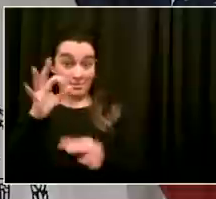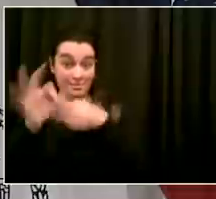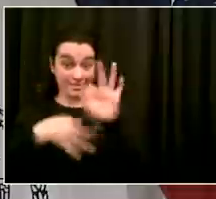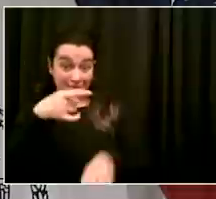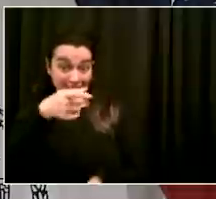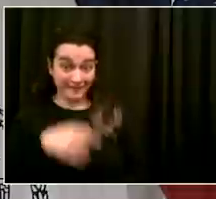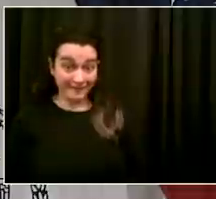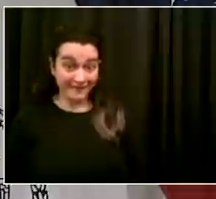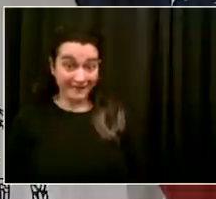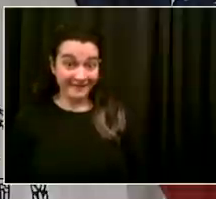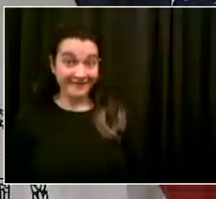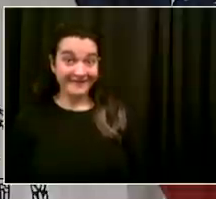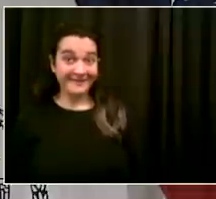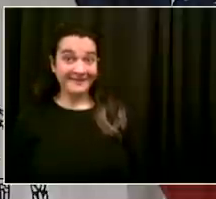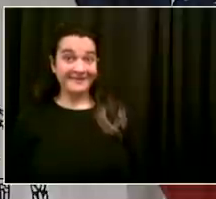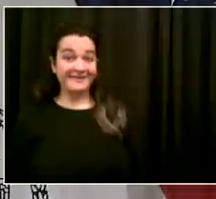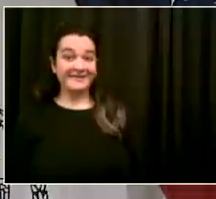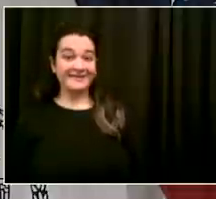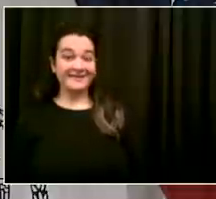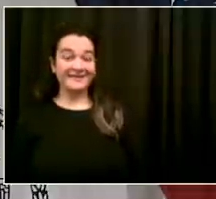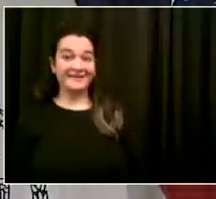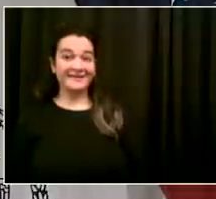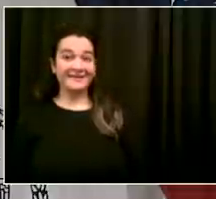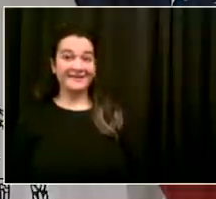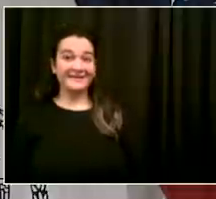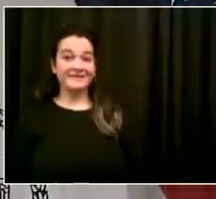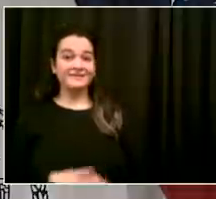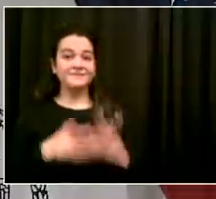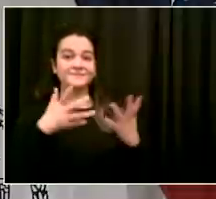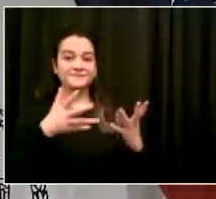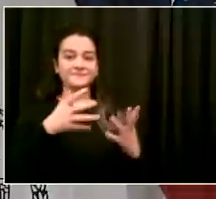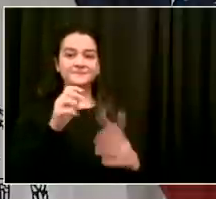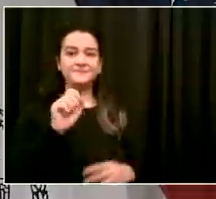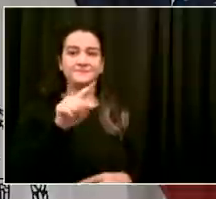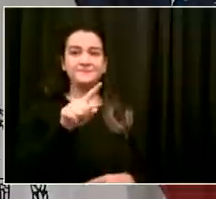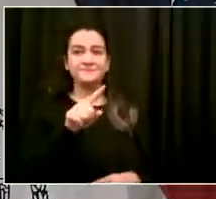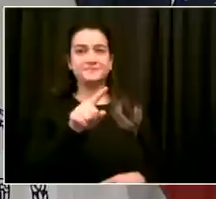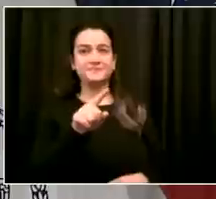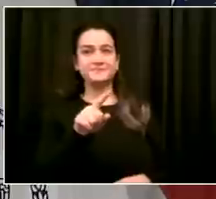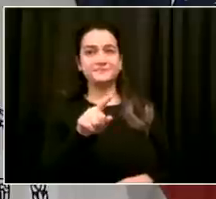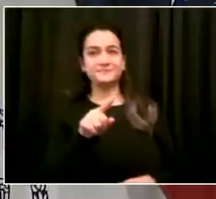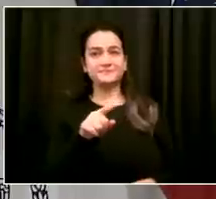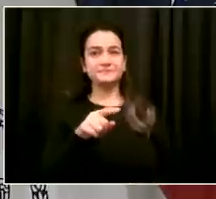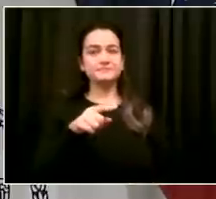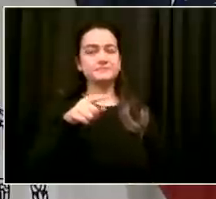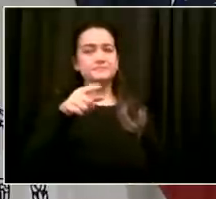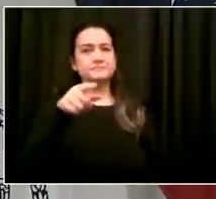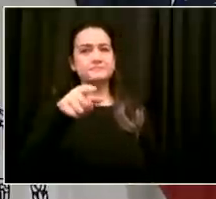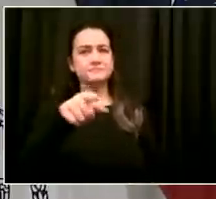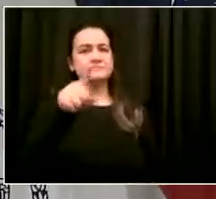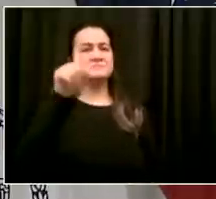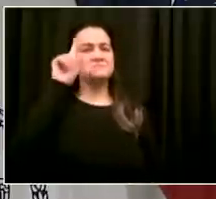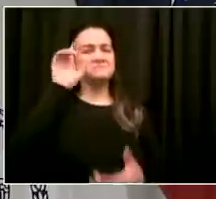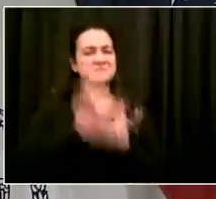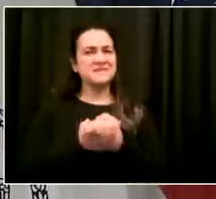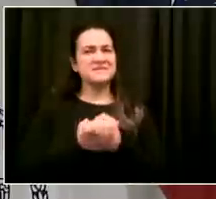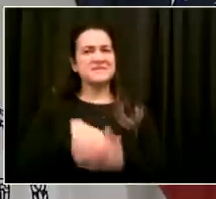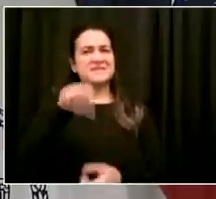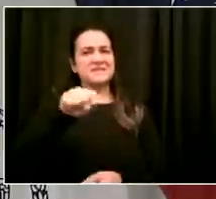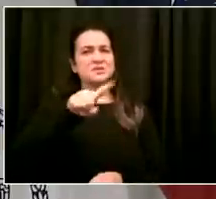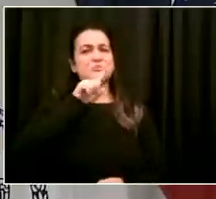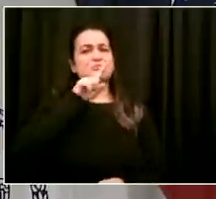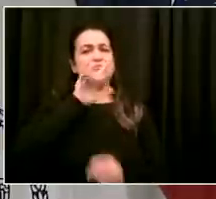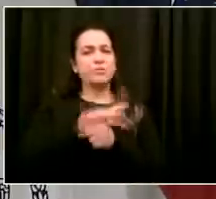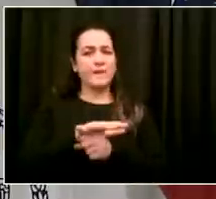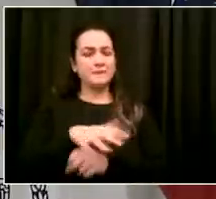dose in a timely manner? I've talked to a bunch of people who've already gotten the vaccine, and they tell me when they have to get their second dose, in a